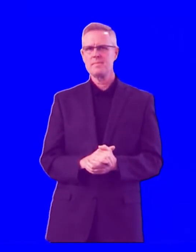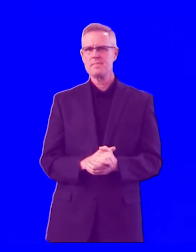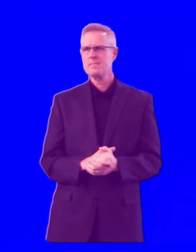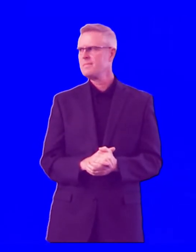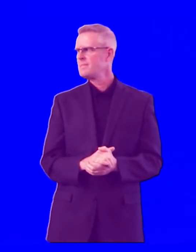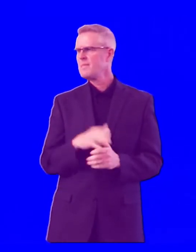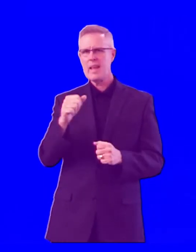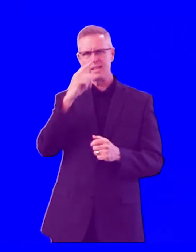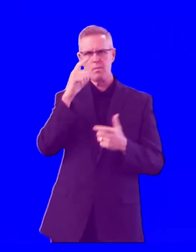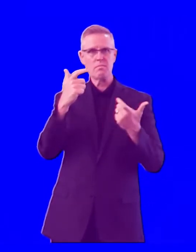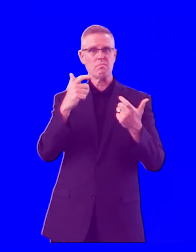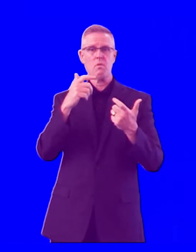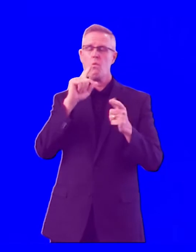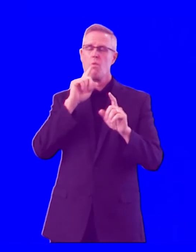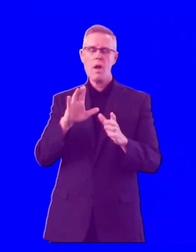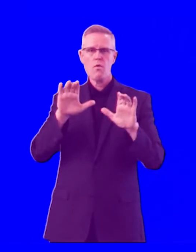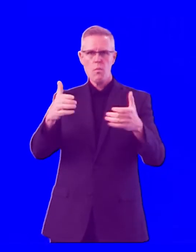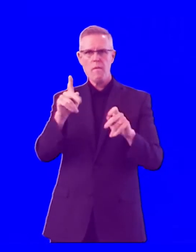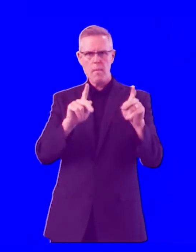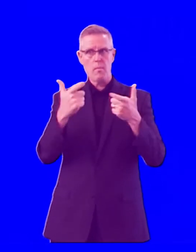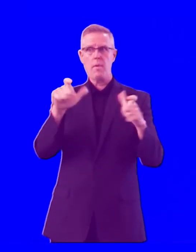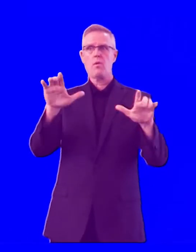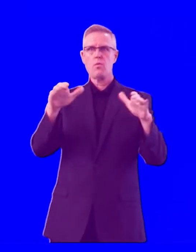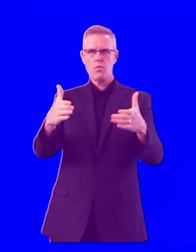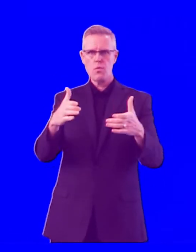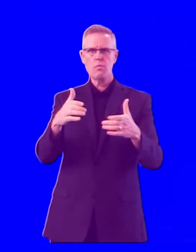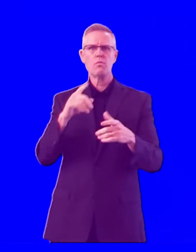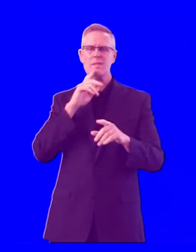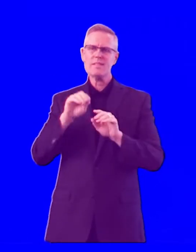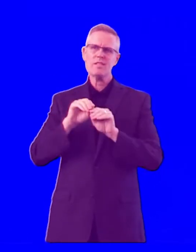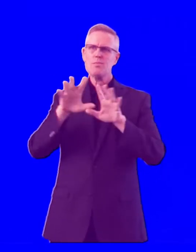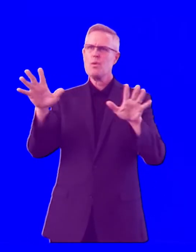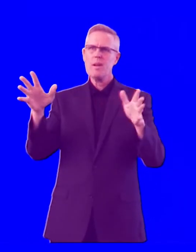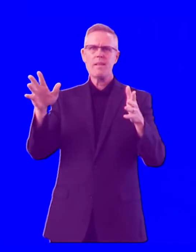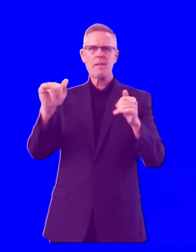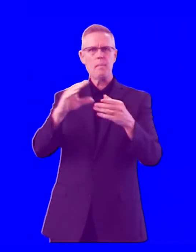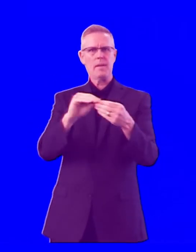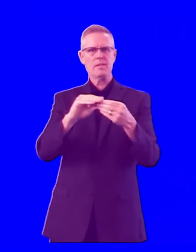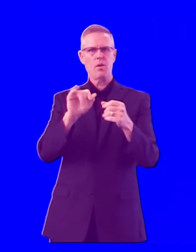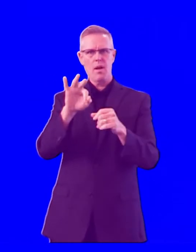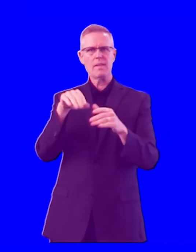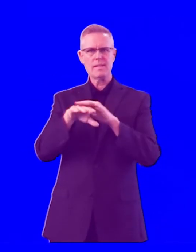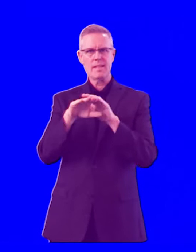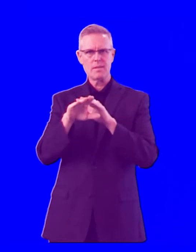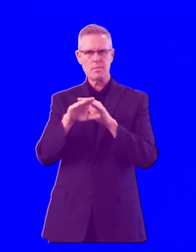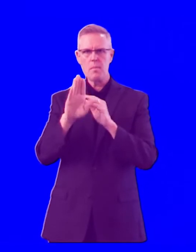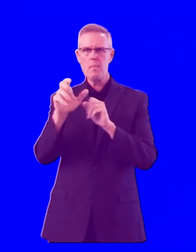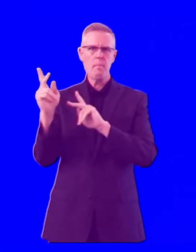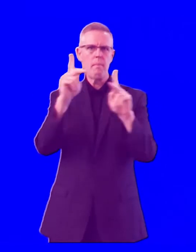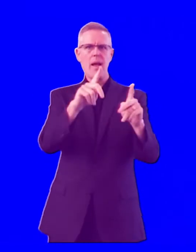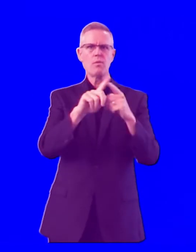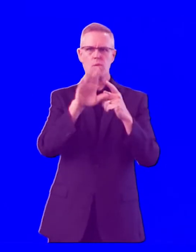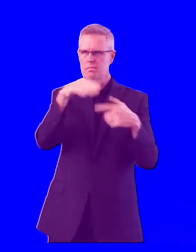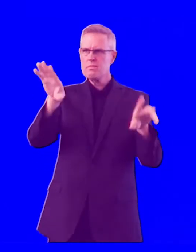You can see it's a great group of people. It's a large group of people helping to spread the message of accessibility and take it back out into